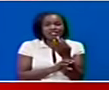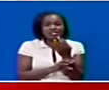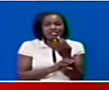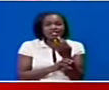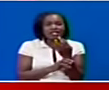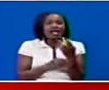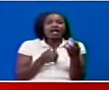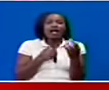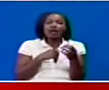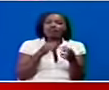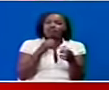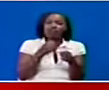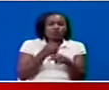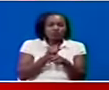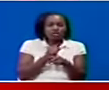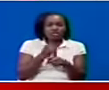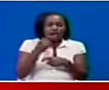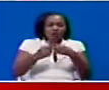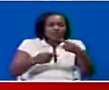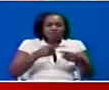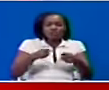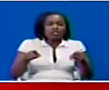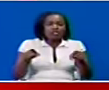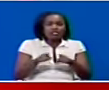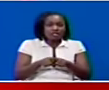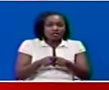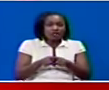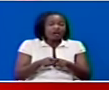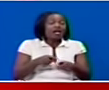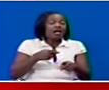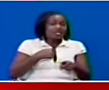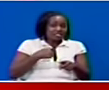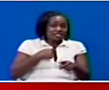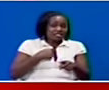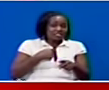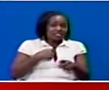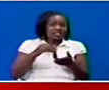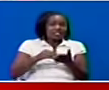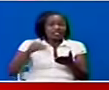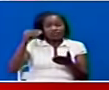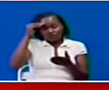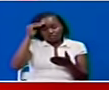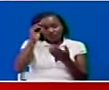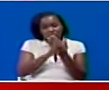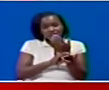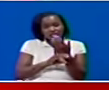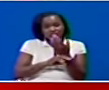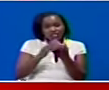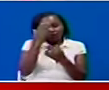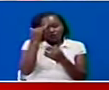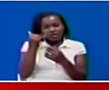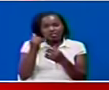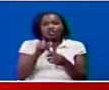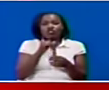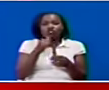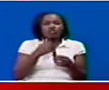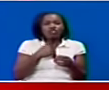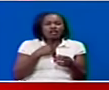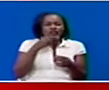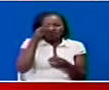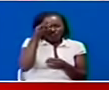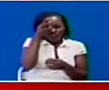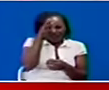made as much progress as we have made in the education of our country, especially because they do not have as much